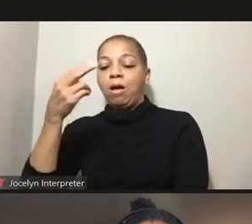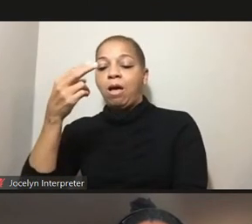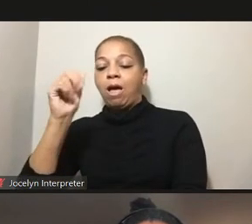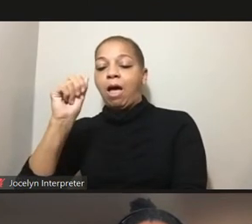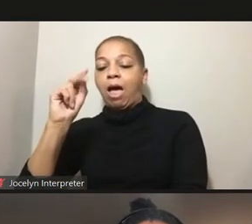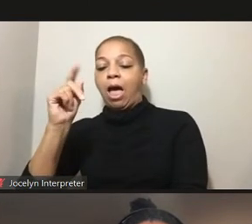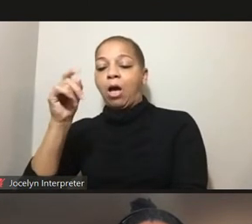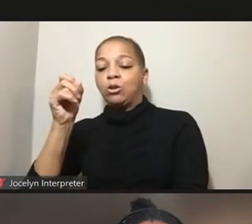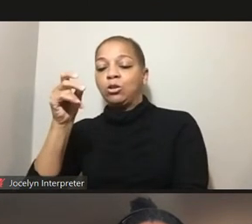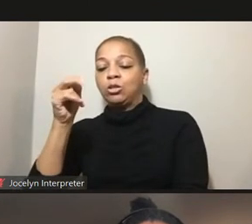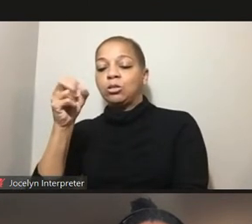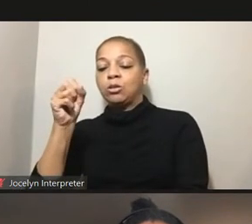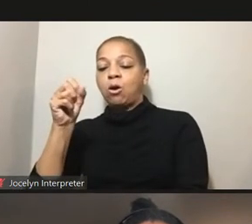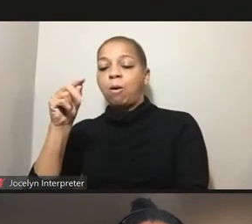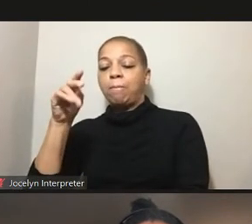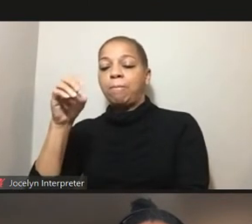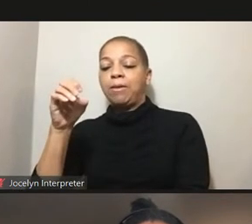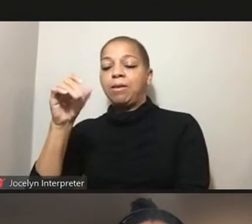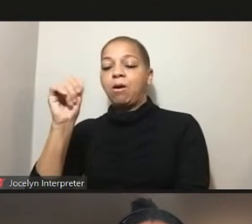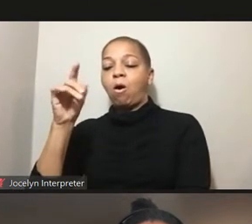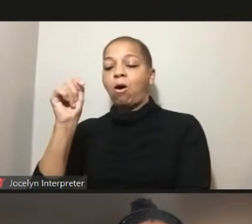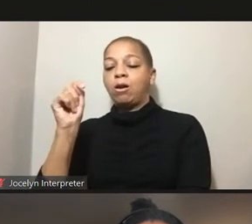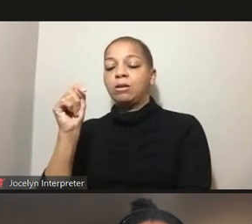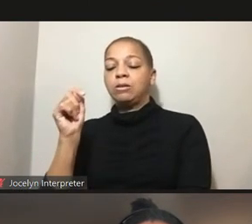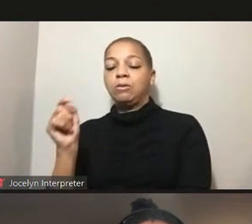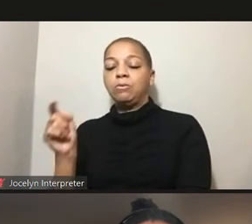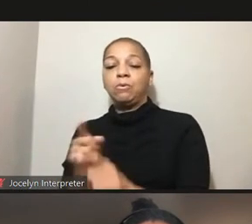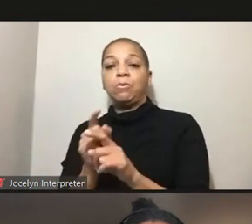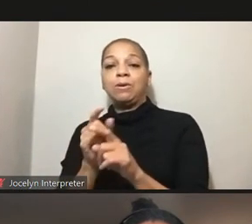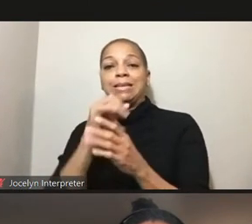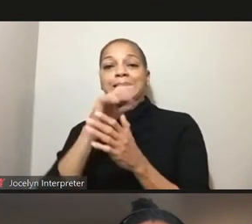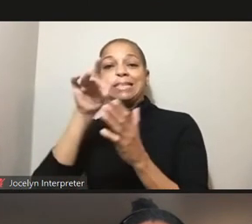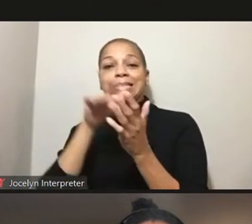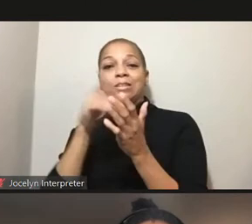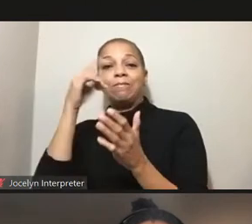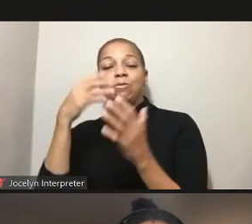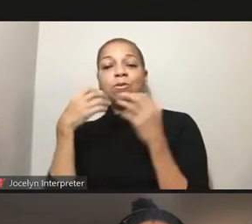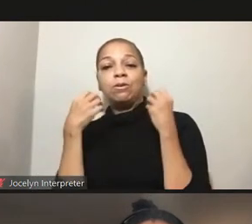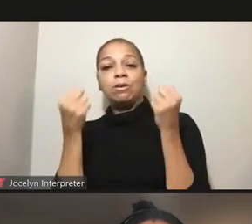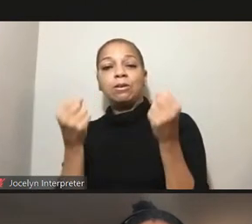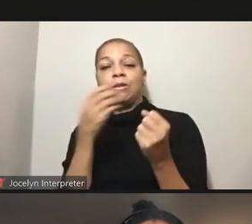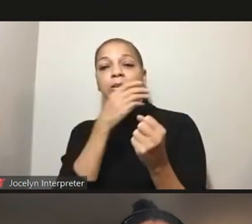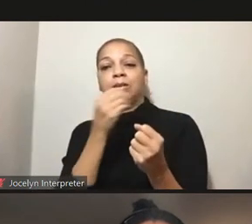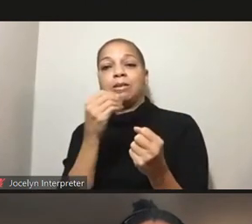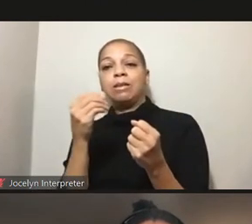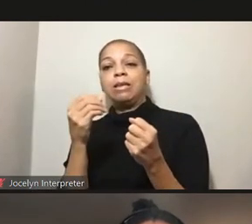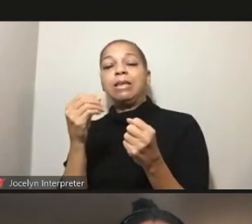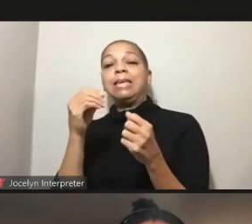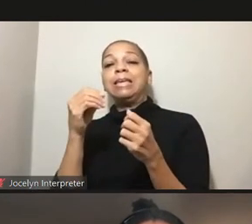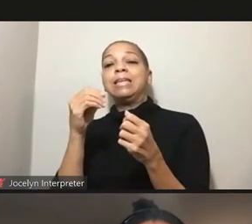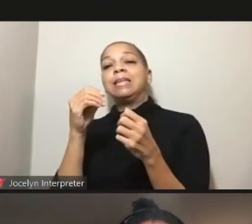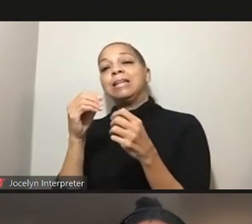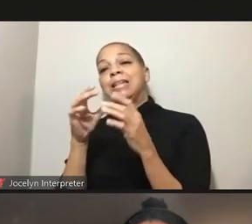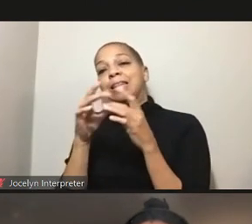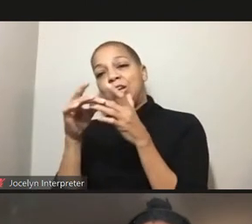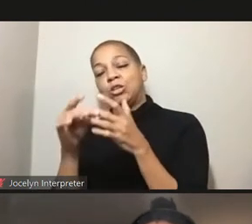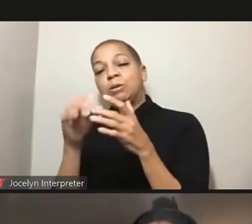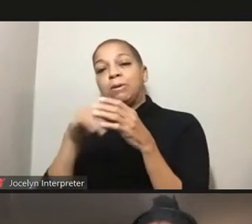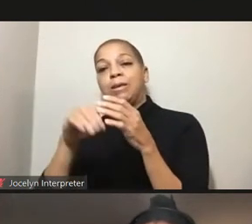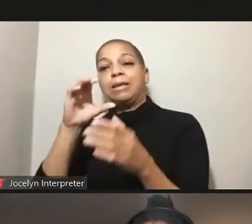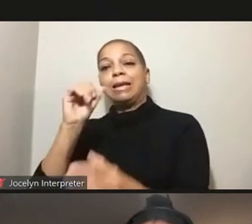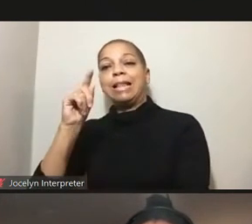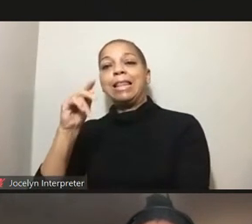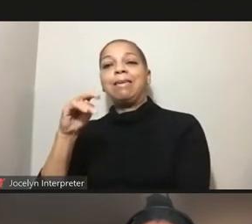founding director of the Ada Insick Center for Healing and Creative Leadership in Cleveland, Ohio, M. Carmen